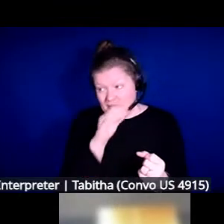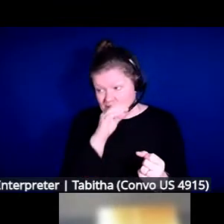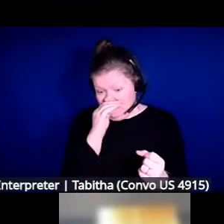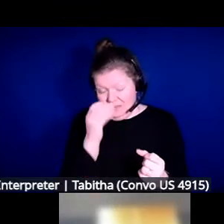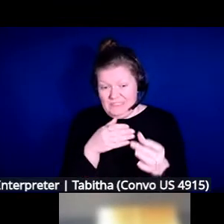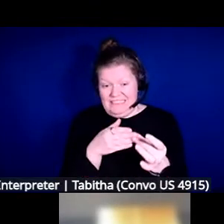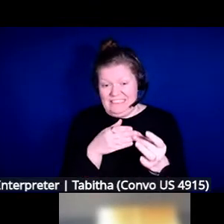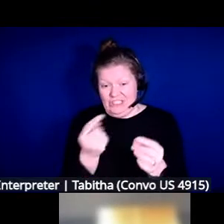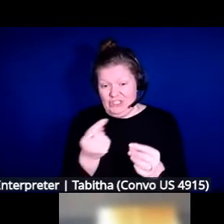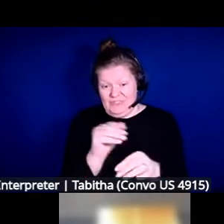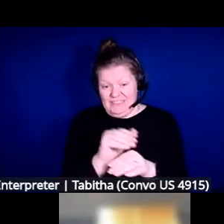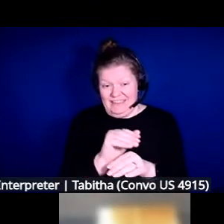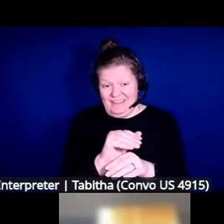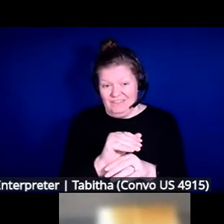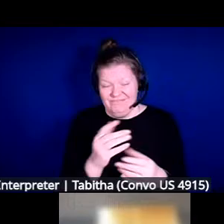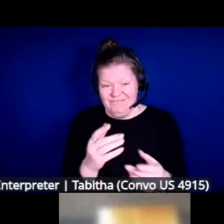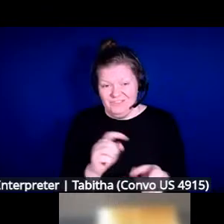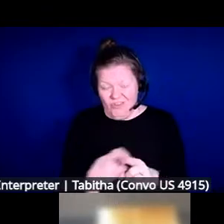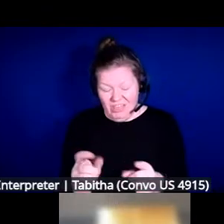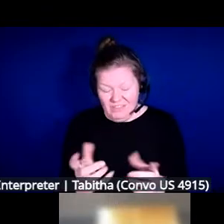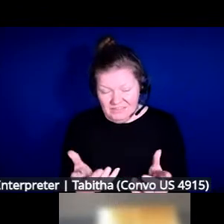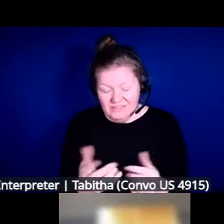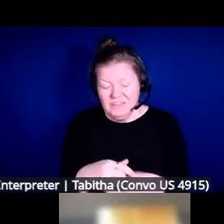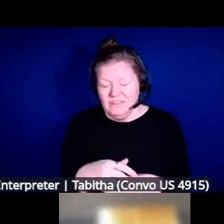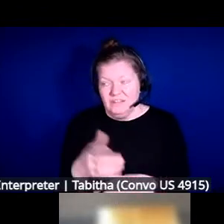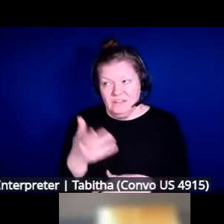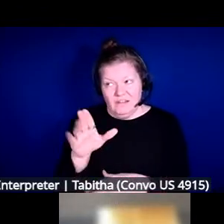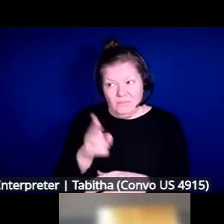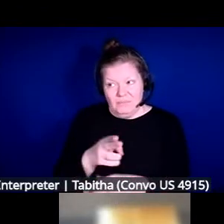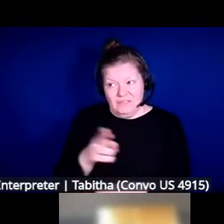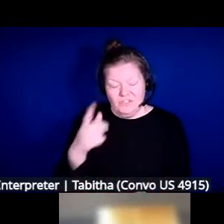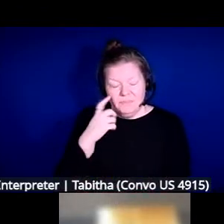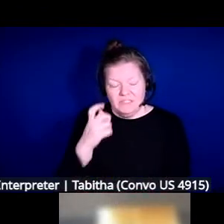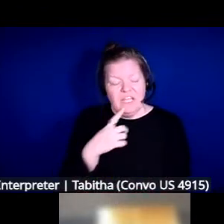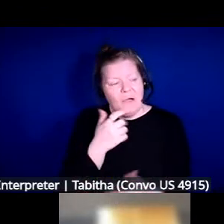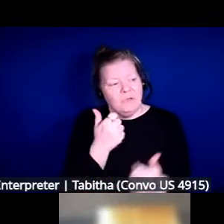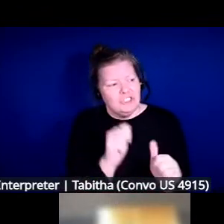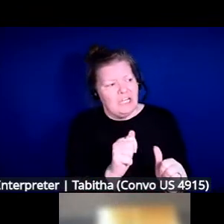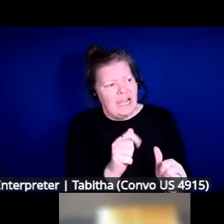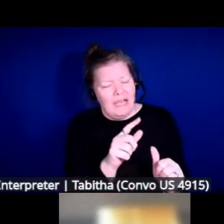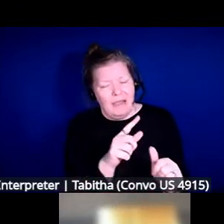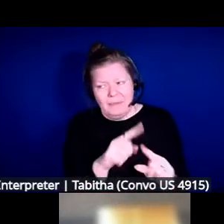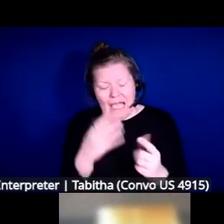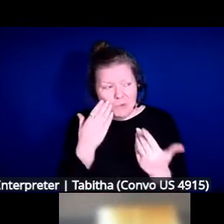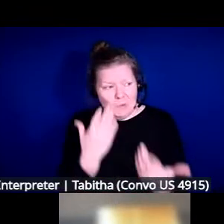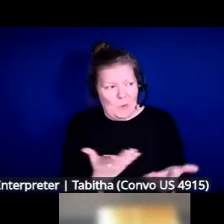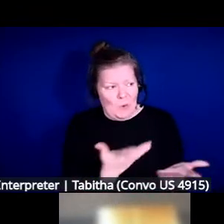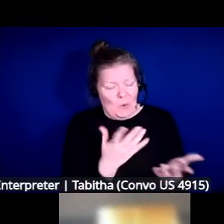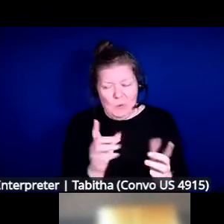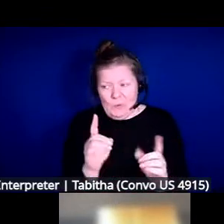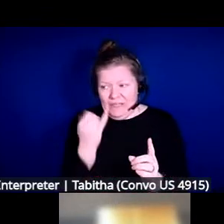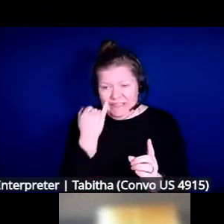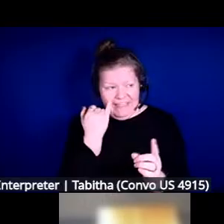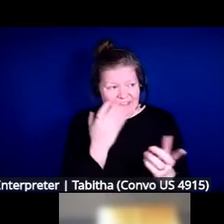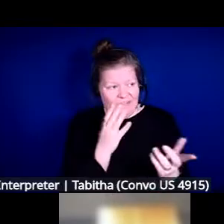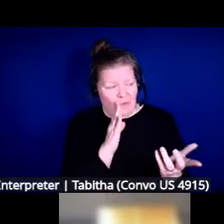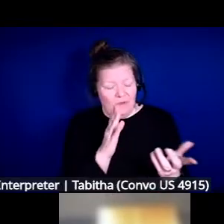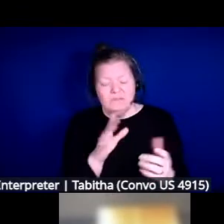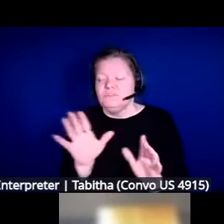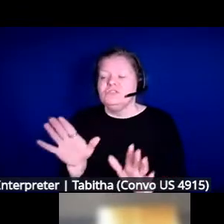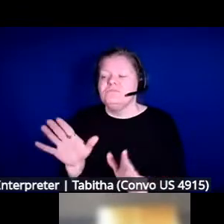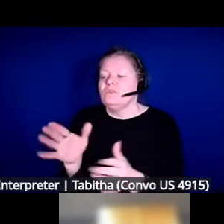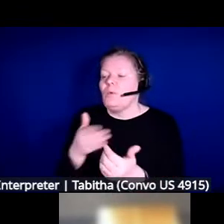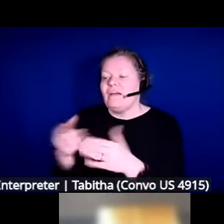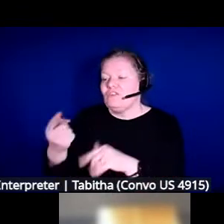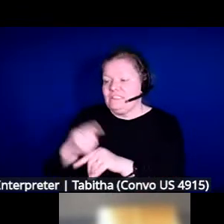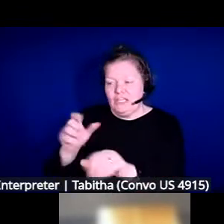heading up Tuesday night's call. God bless her, because she's like, I'll try. I just don't know whether or not I'm gonna. I was like, whatever day